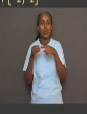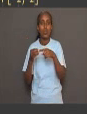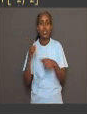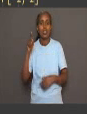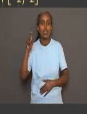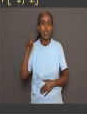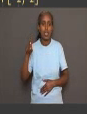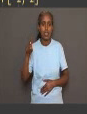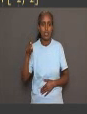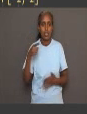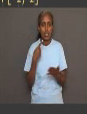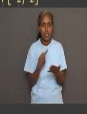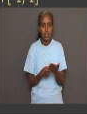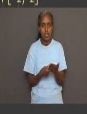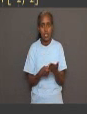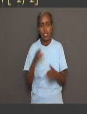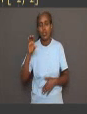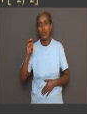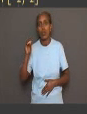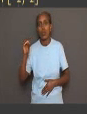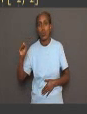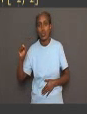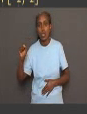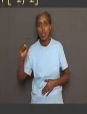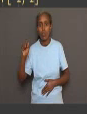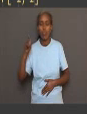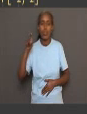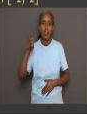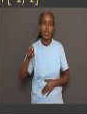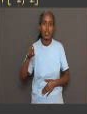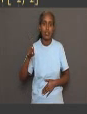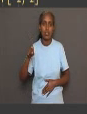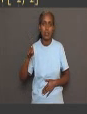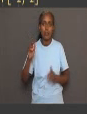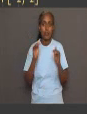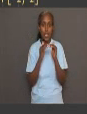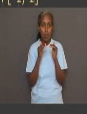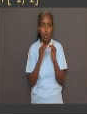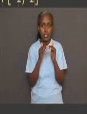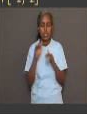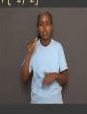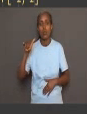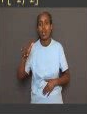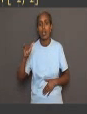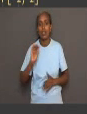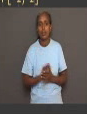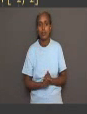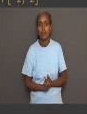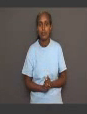x such that cosine of x equals y.